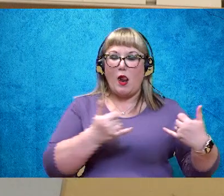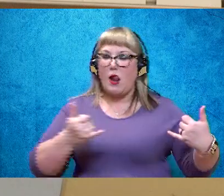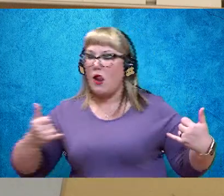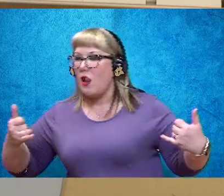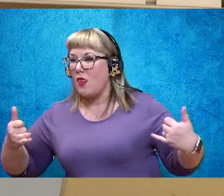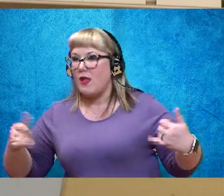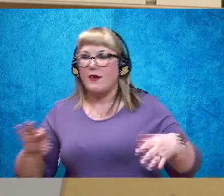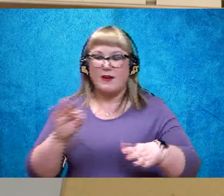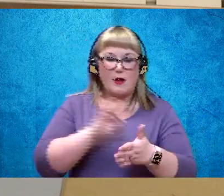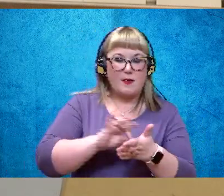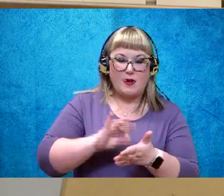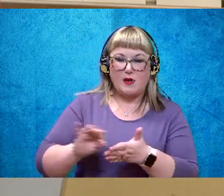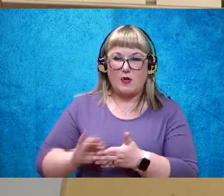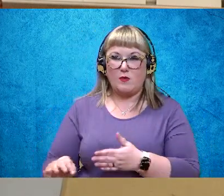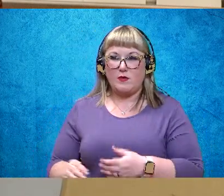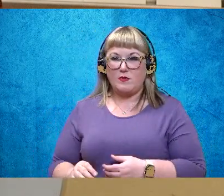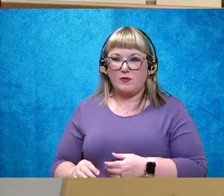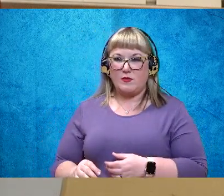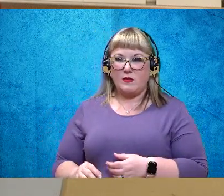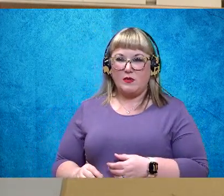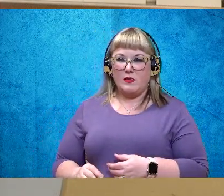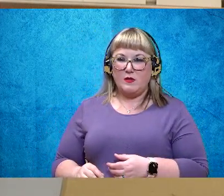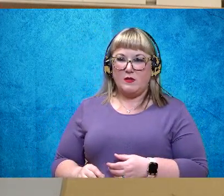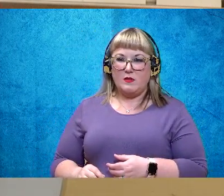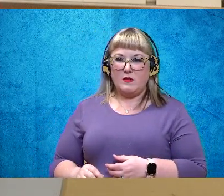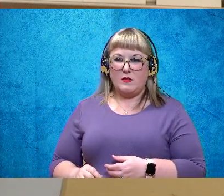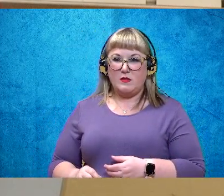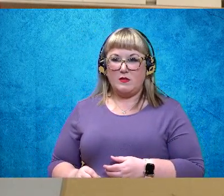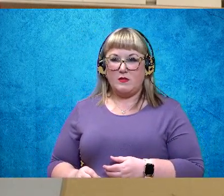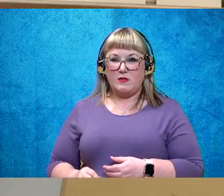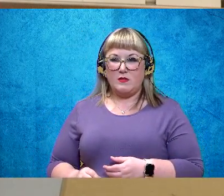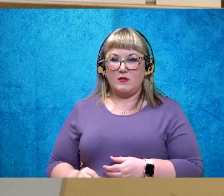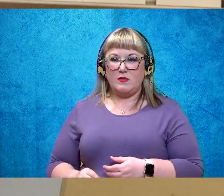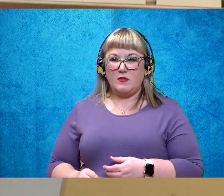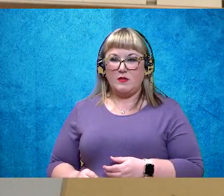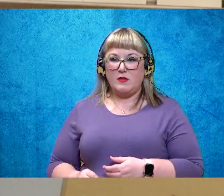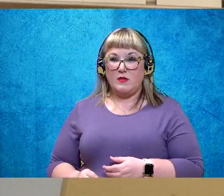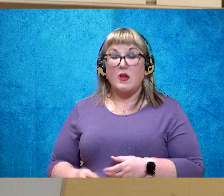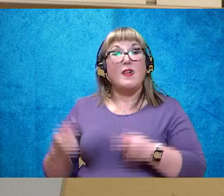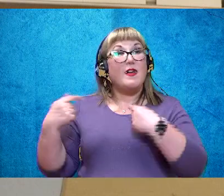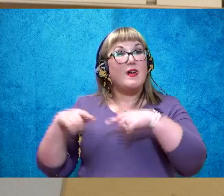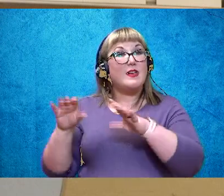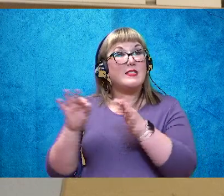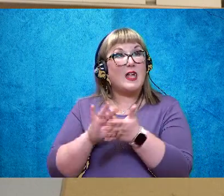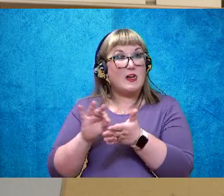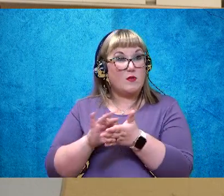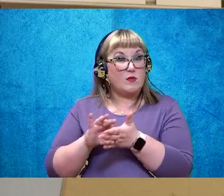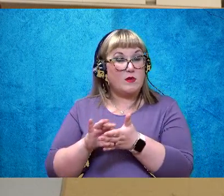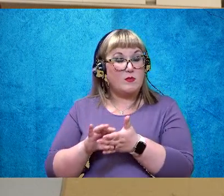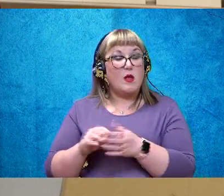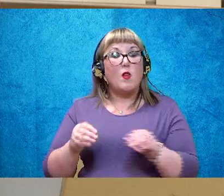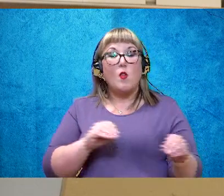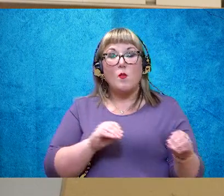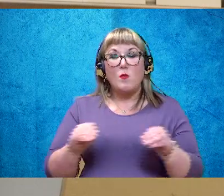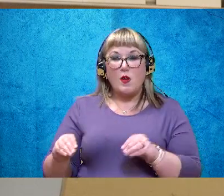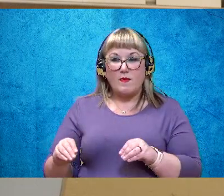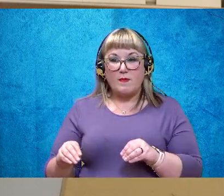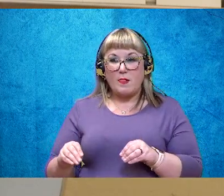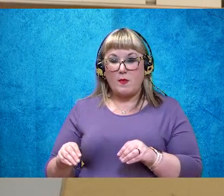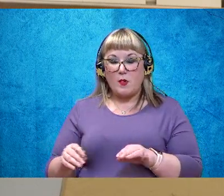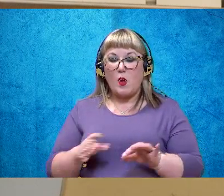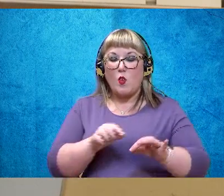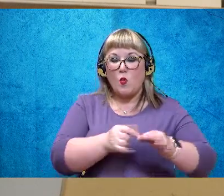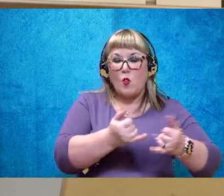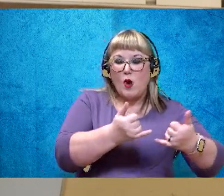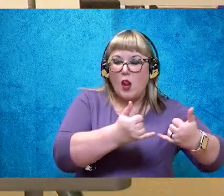and counting. So I'm going to get out my Legos. And as I count them, I'm going to be moving them, but I'm going to line them up